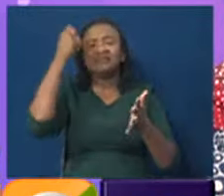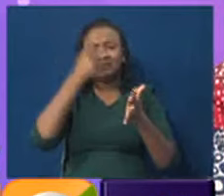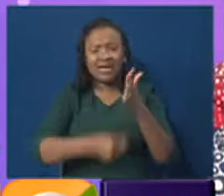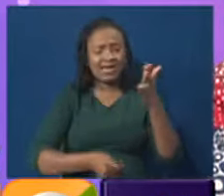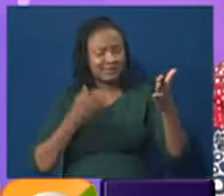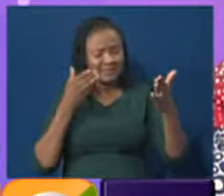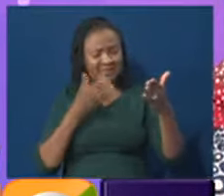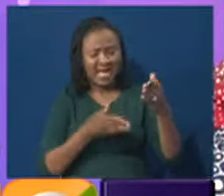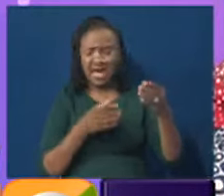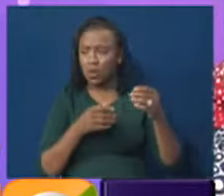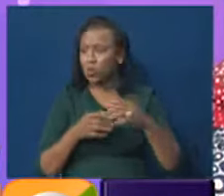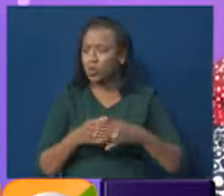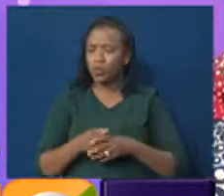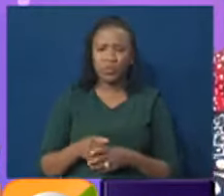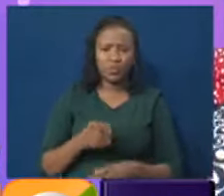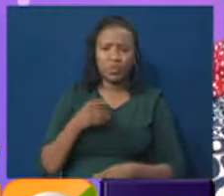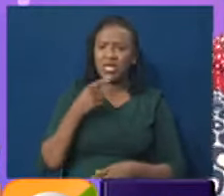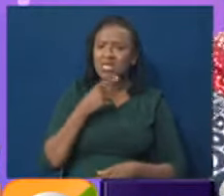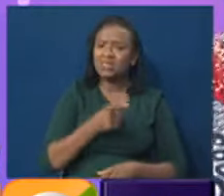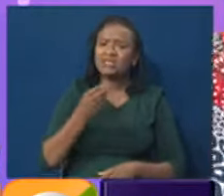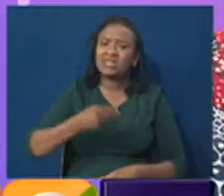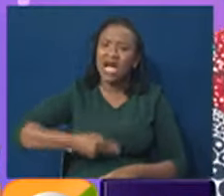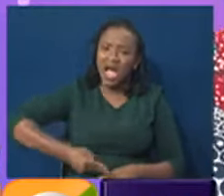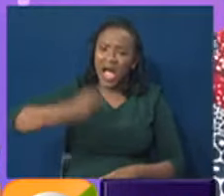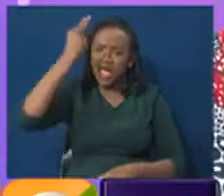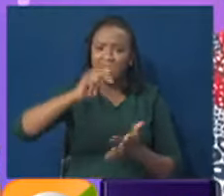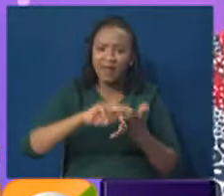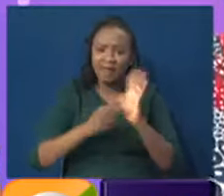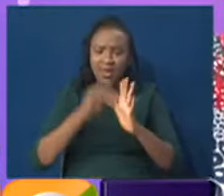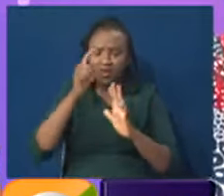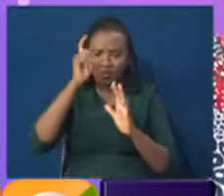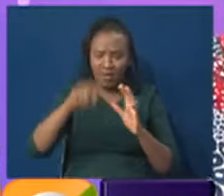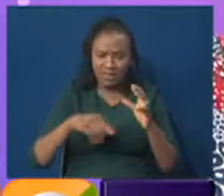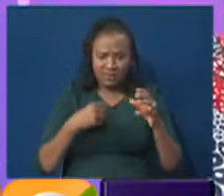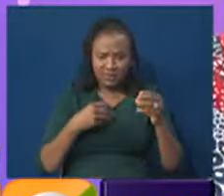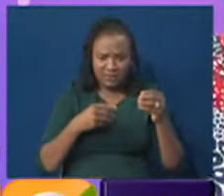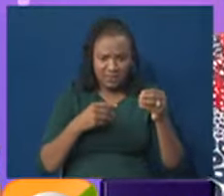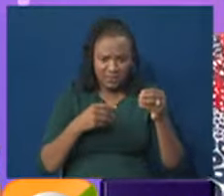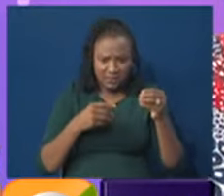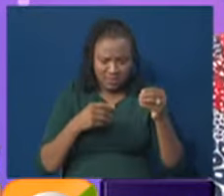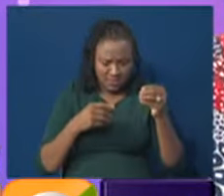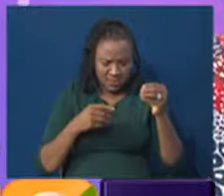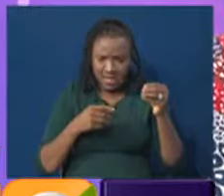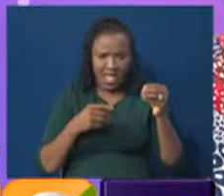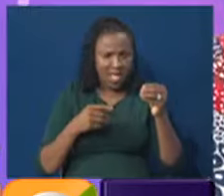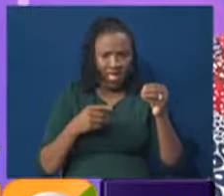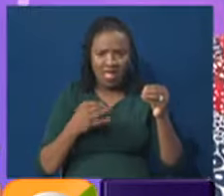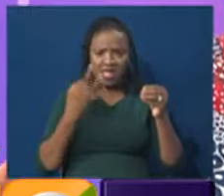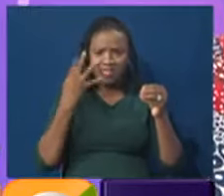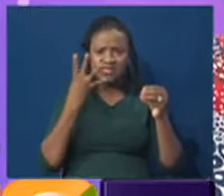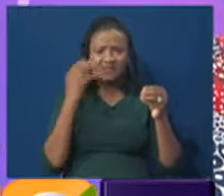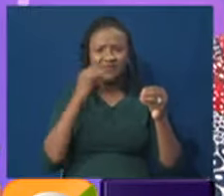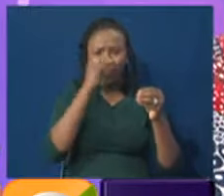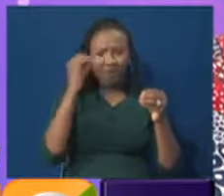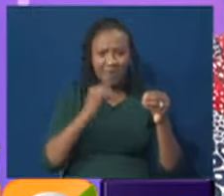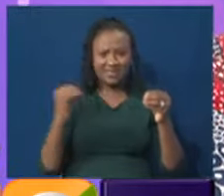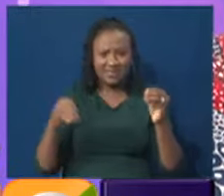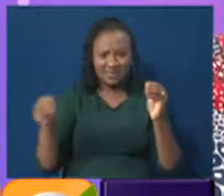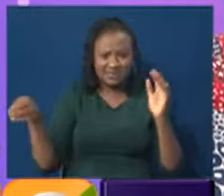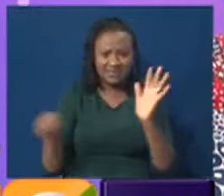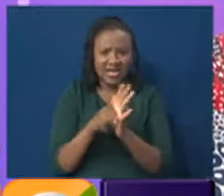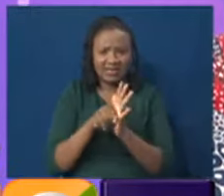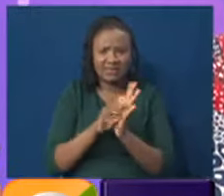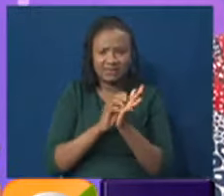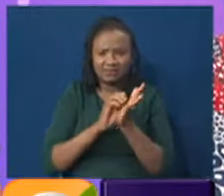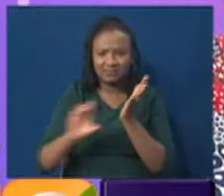and said, you know, it is so high that you have to give away 34% of your salary thereof,